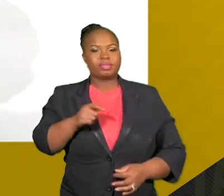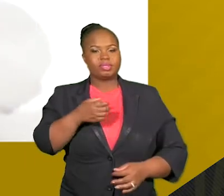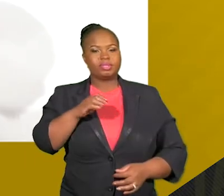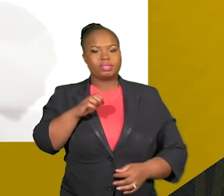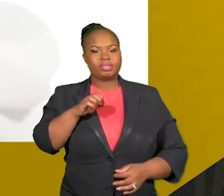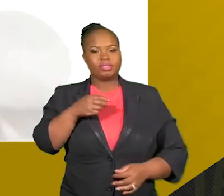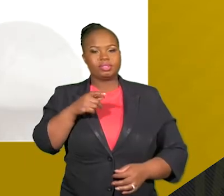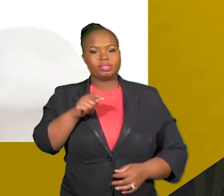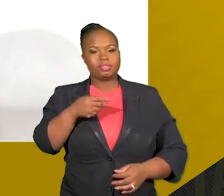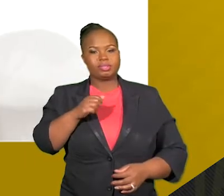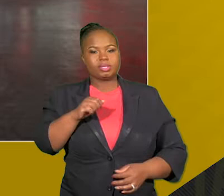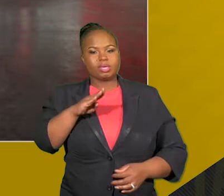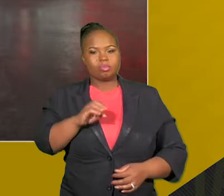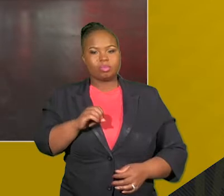Machi.